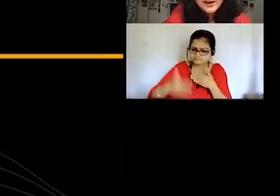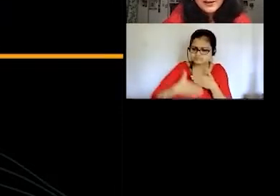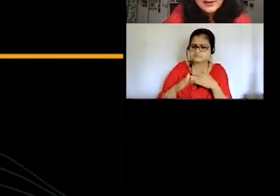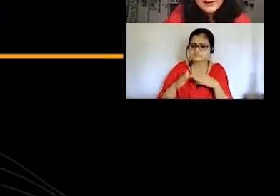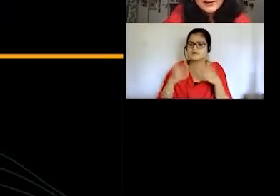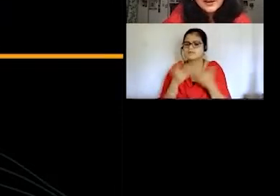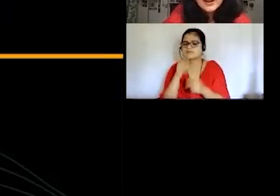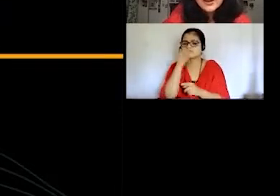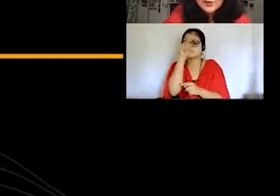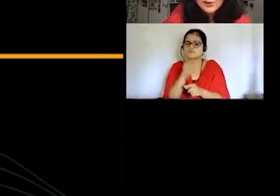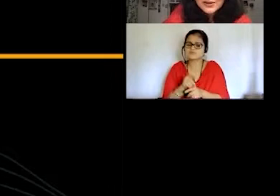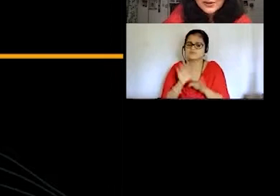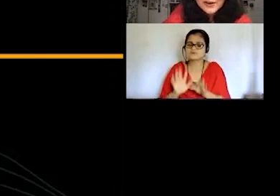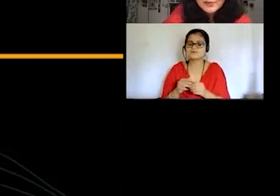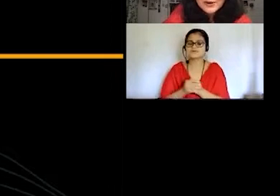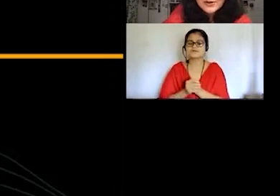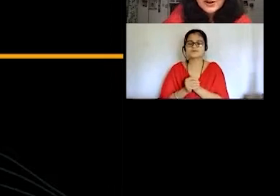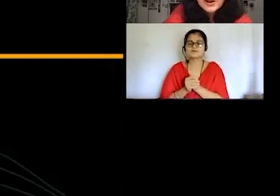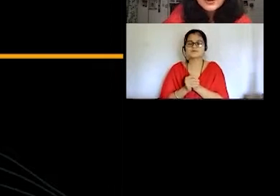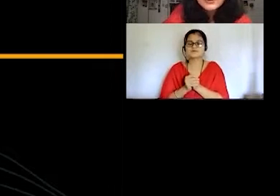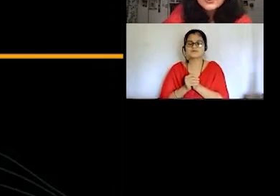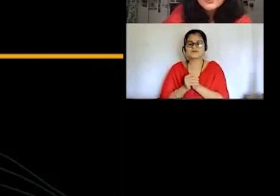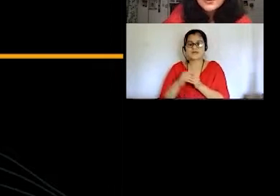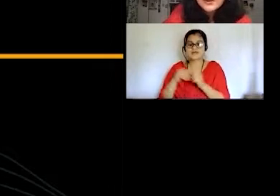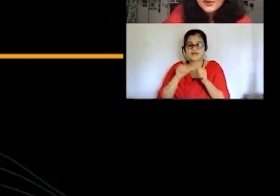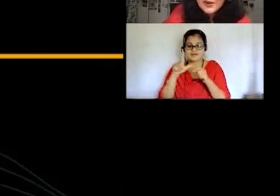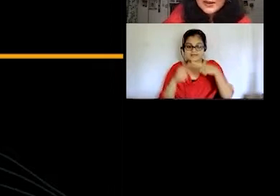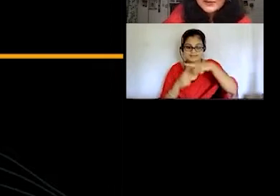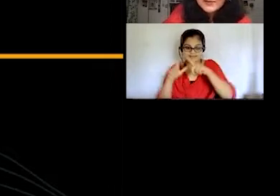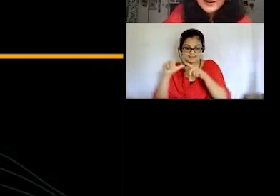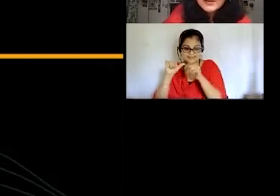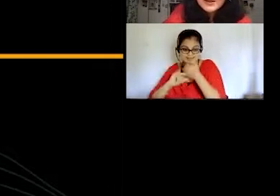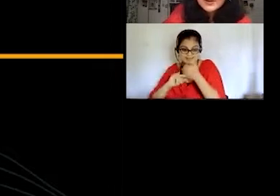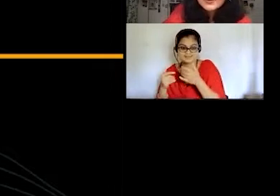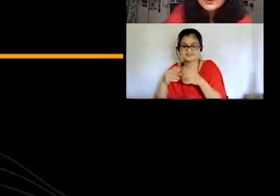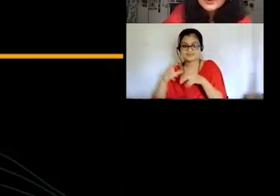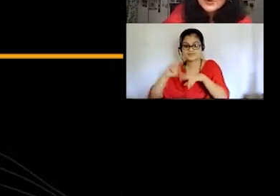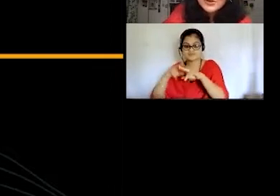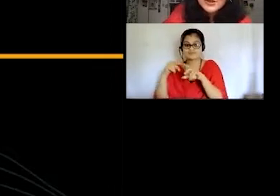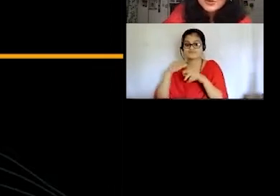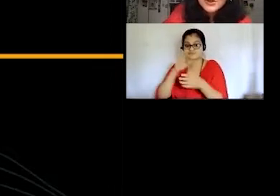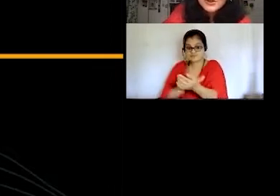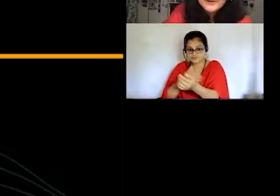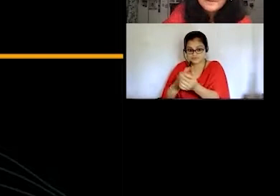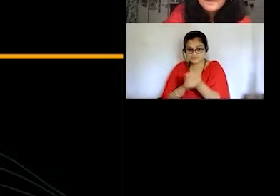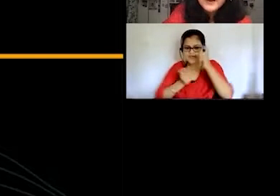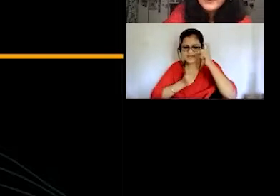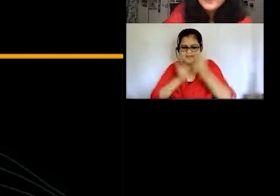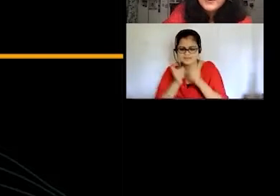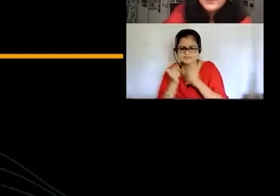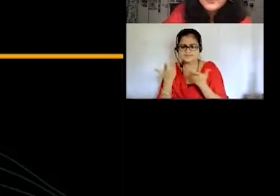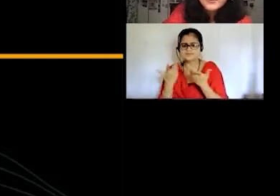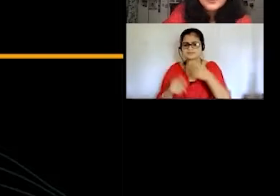own atlas, its roots in development, through musical wings in flight, through emotional expression,